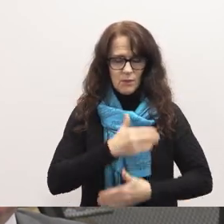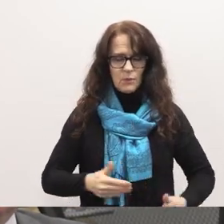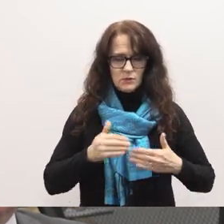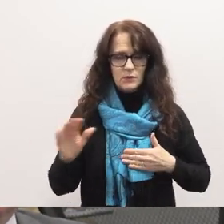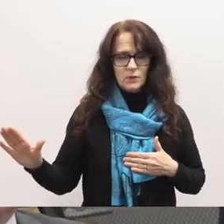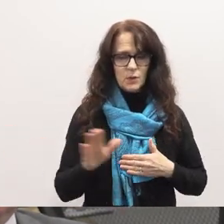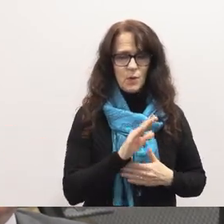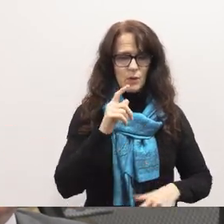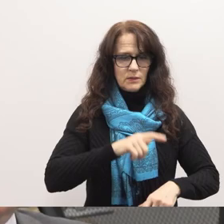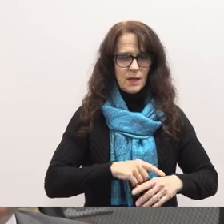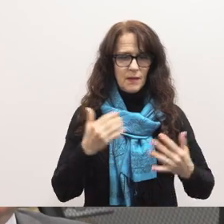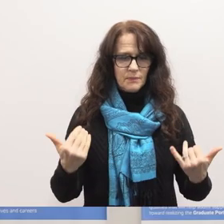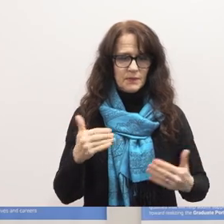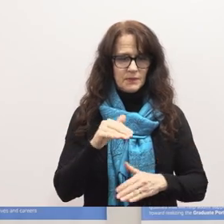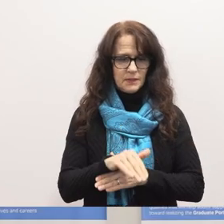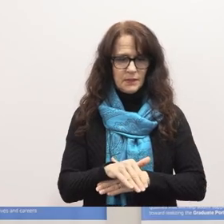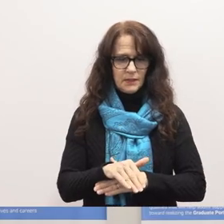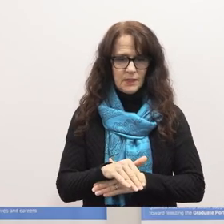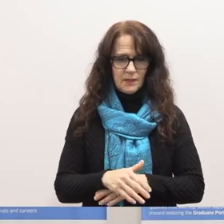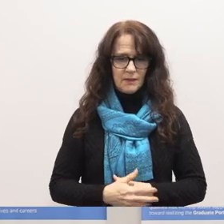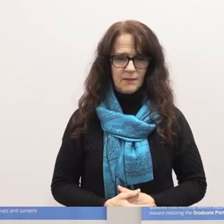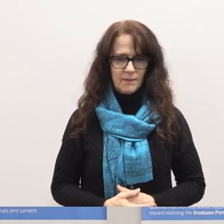evening.